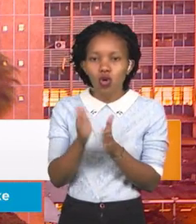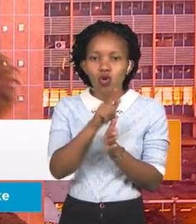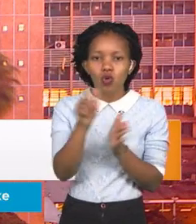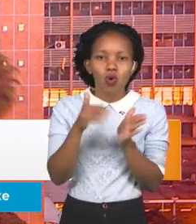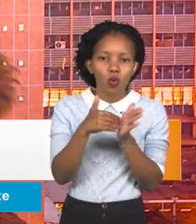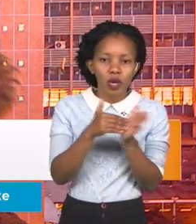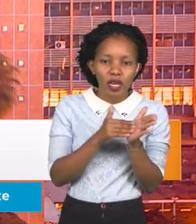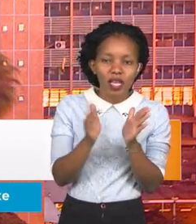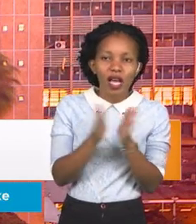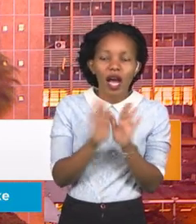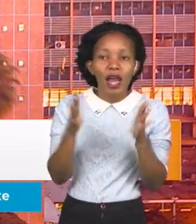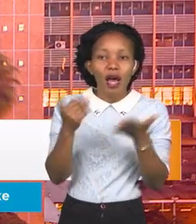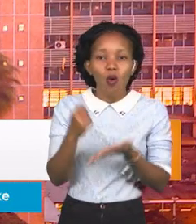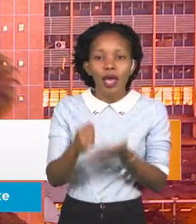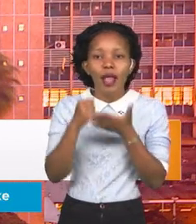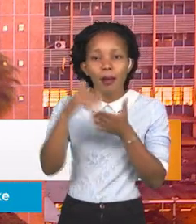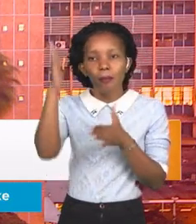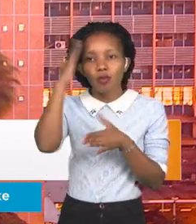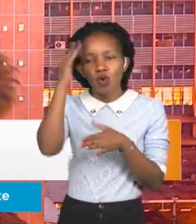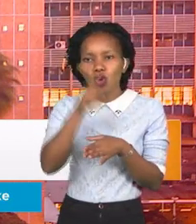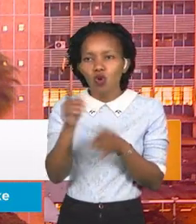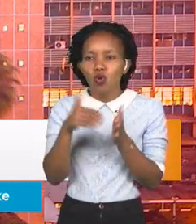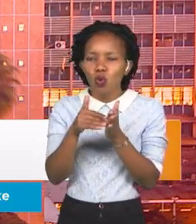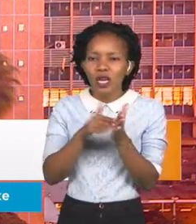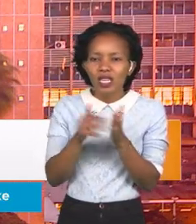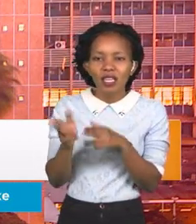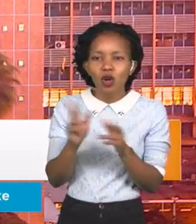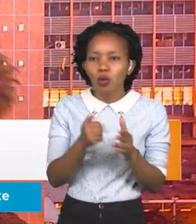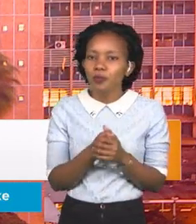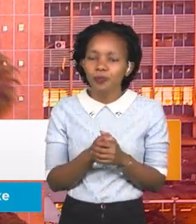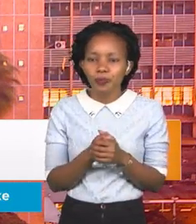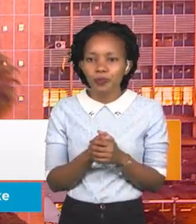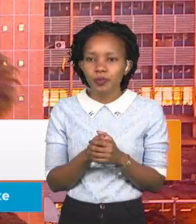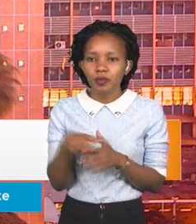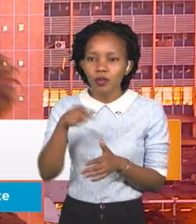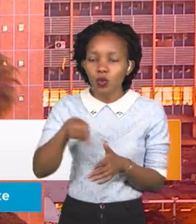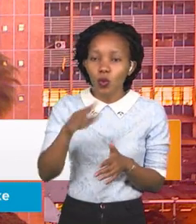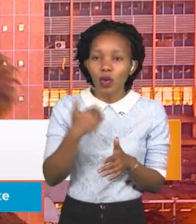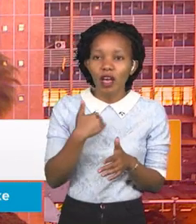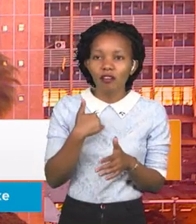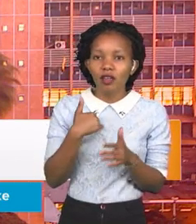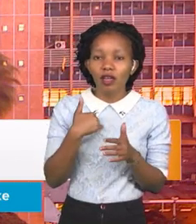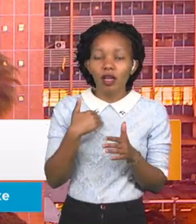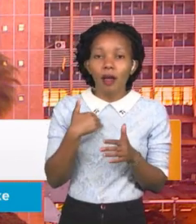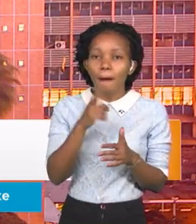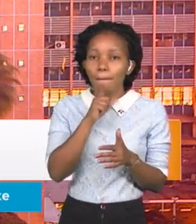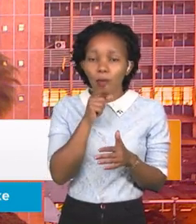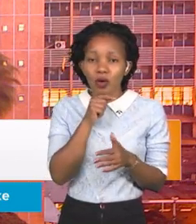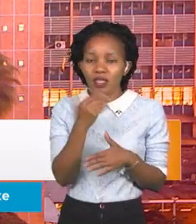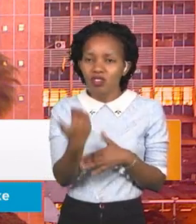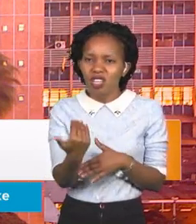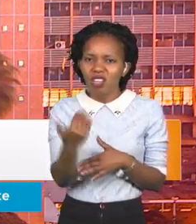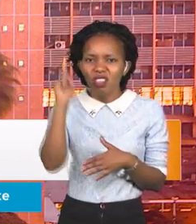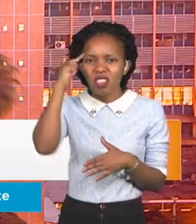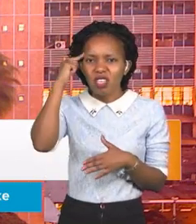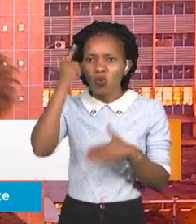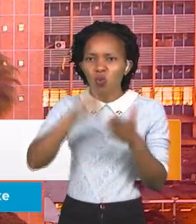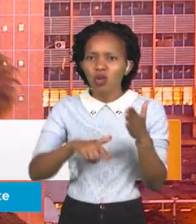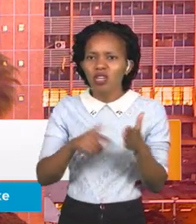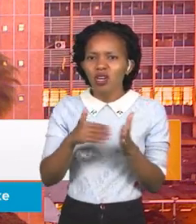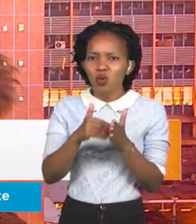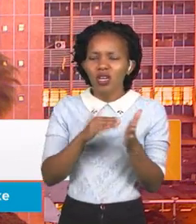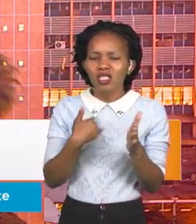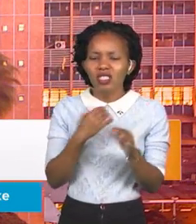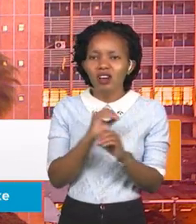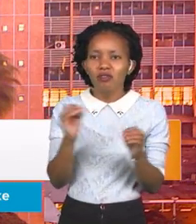weaknesses and how can we help you know mm-hmm. that your weaknesses are normal. Okay. We have brought up the boy child to make them think mm-hmm. you should not have